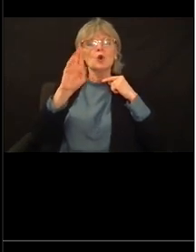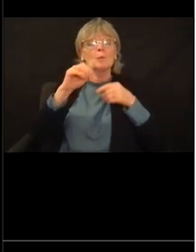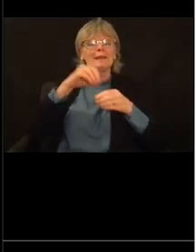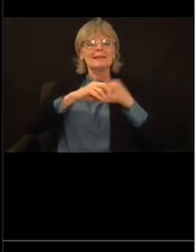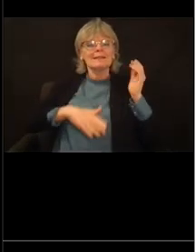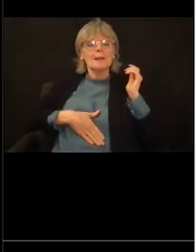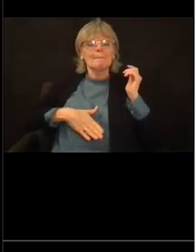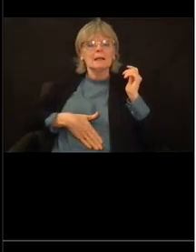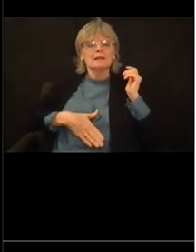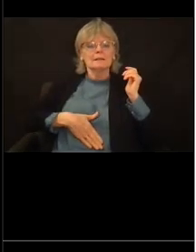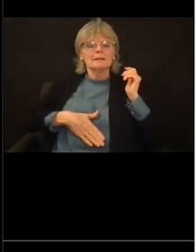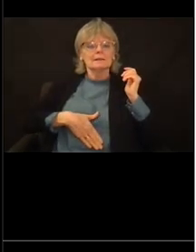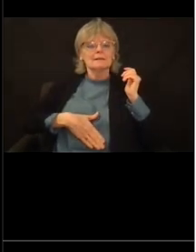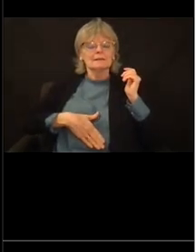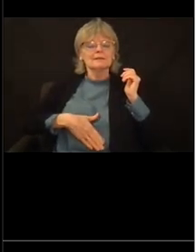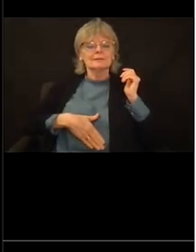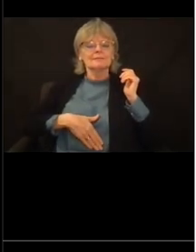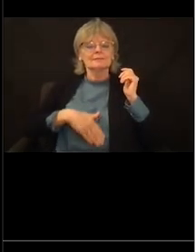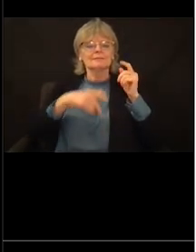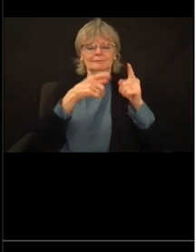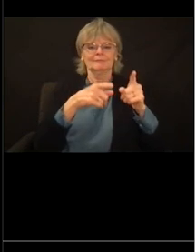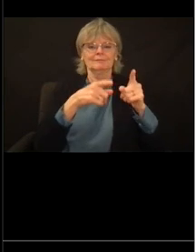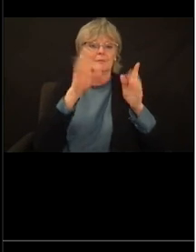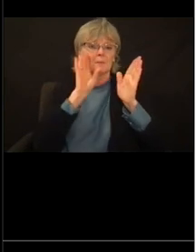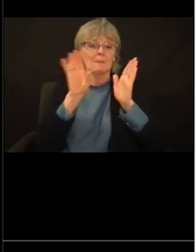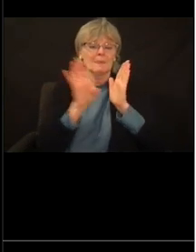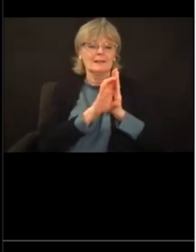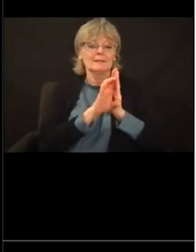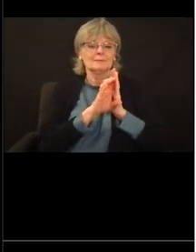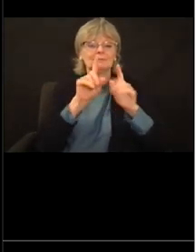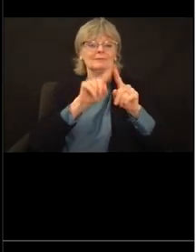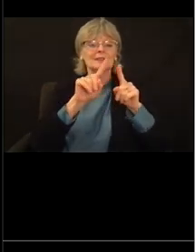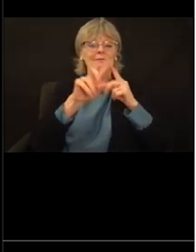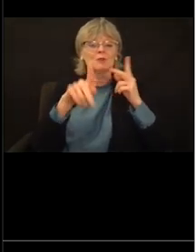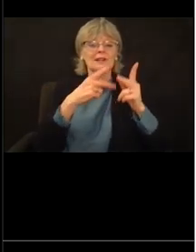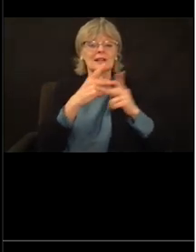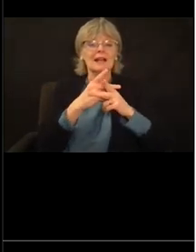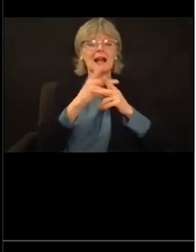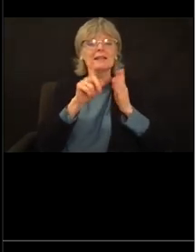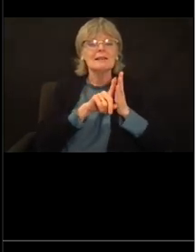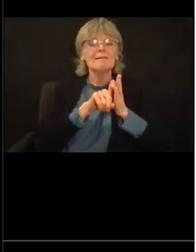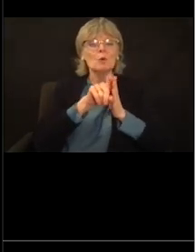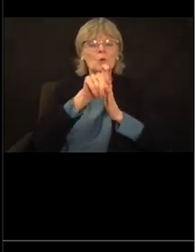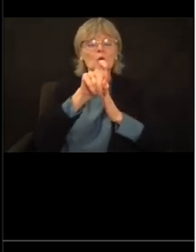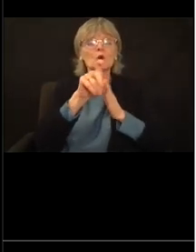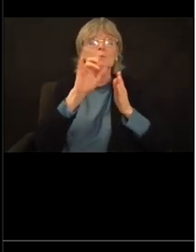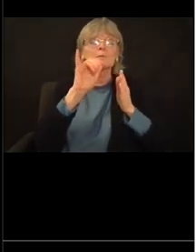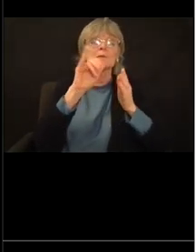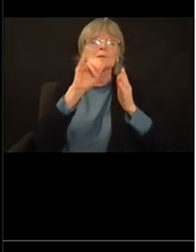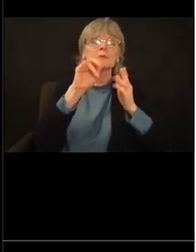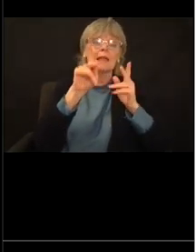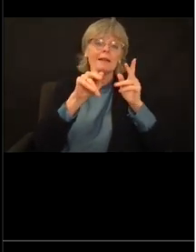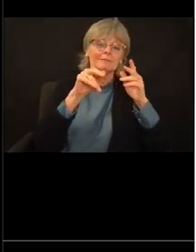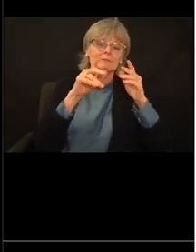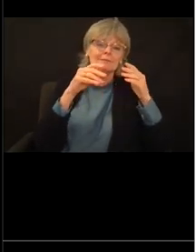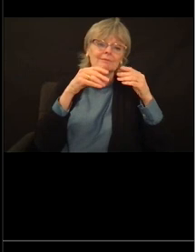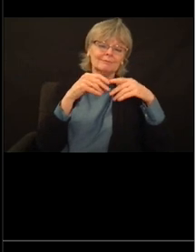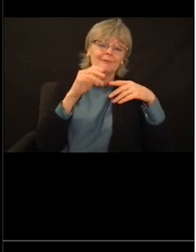or a picture of the different types of worms that animals and people can get. And so I'm